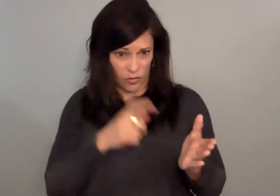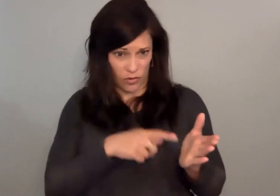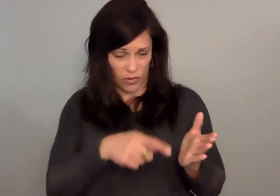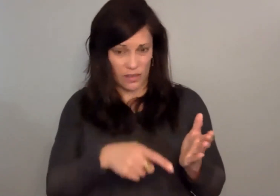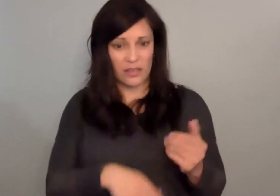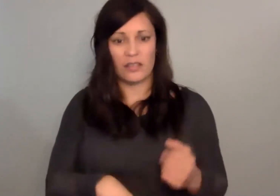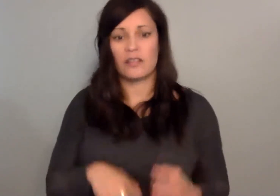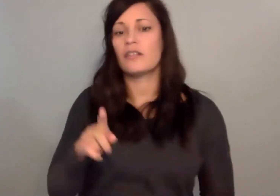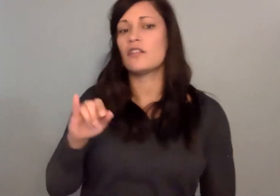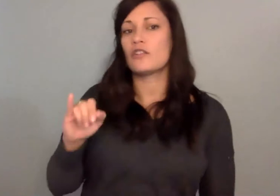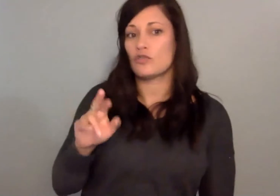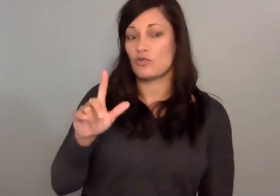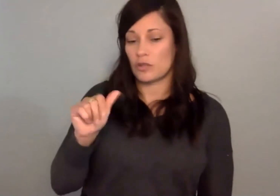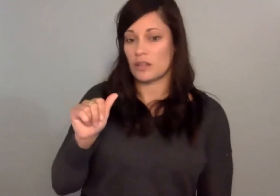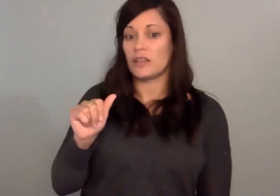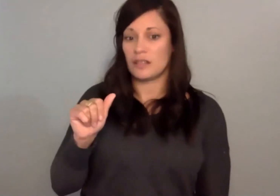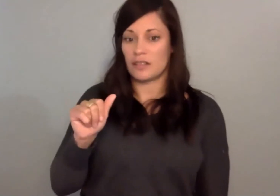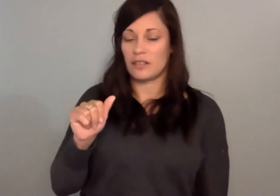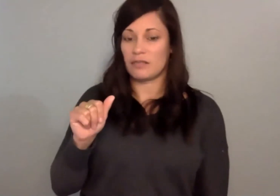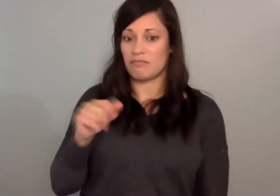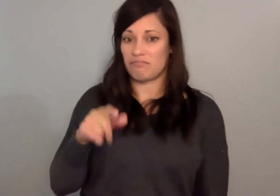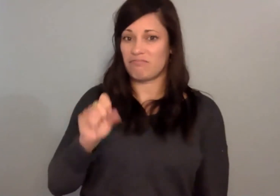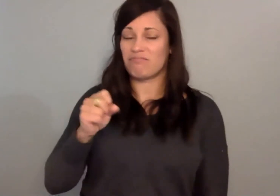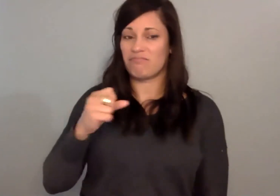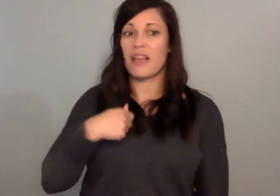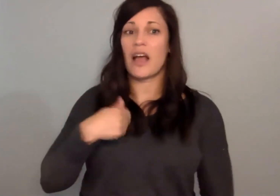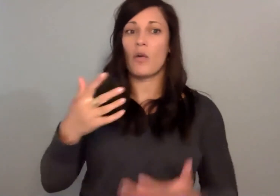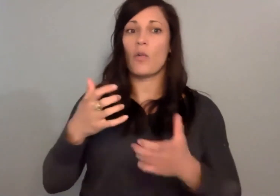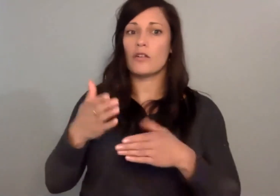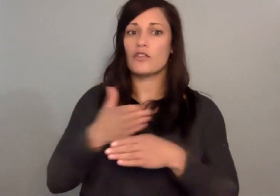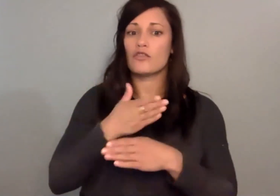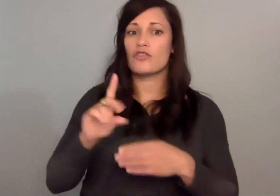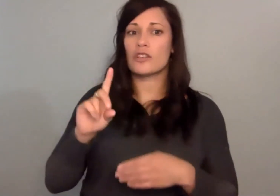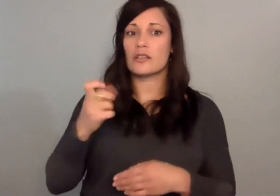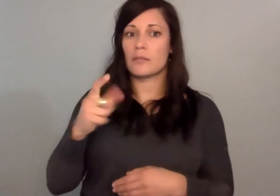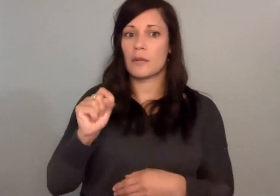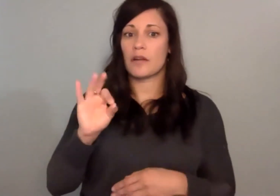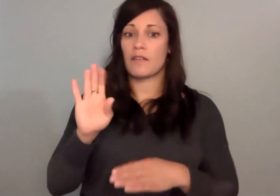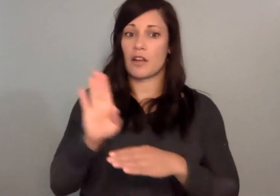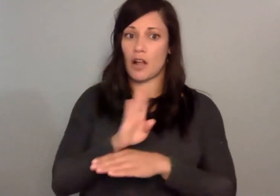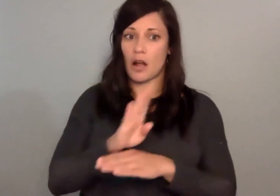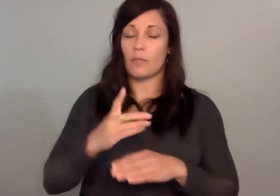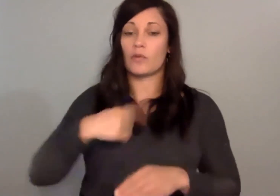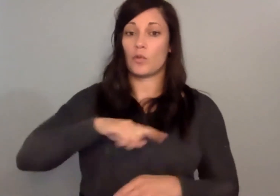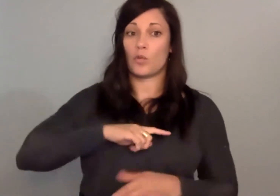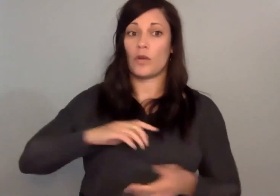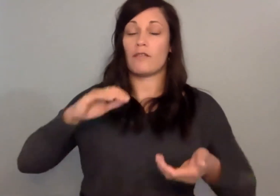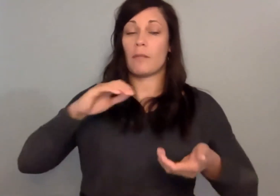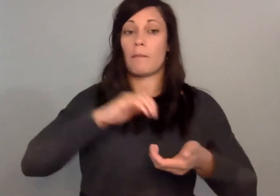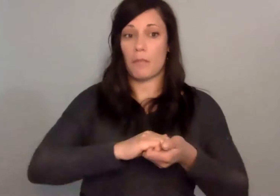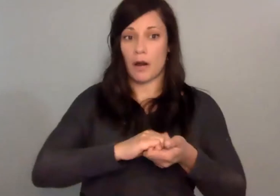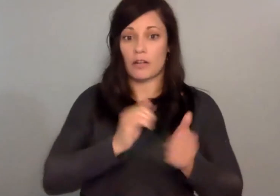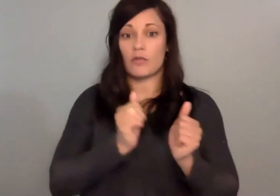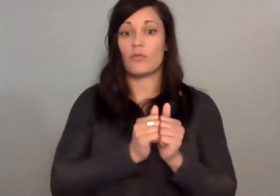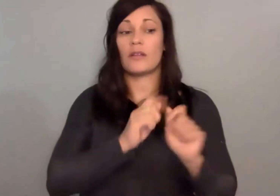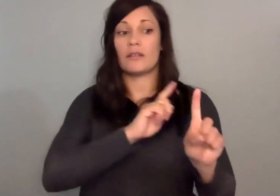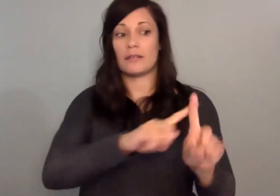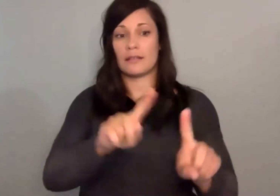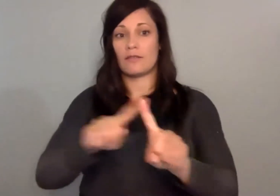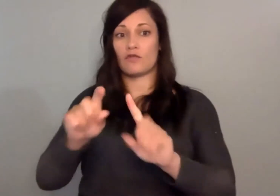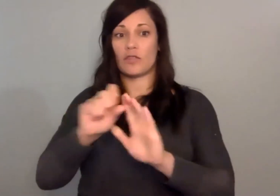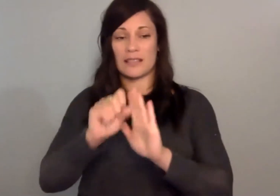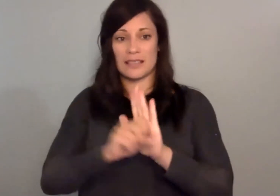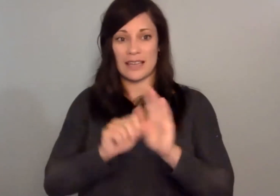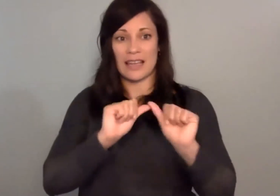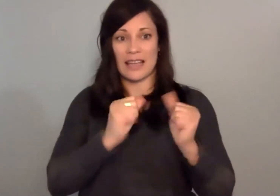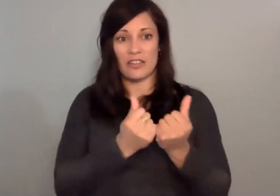Yes, I would, if I can just share, Department of Commerce has partnered with a number of state agencies and